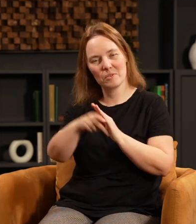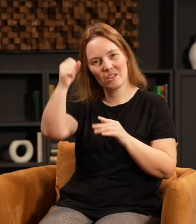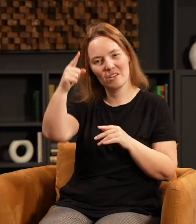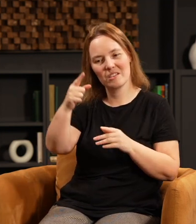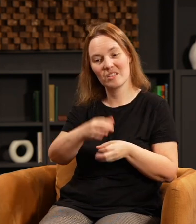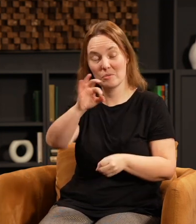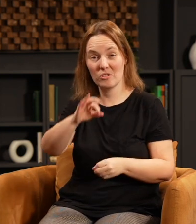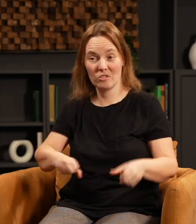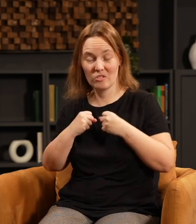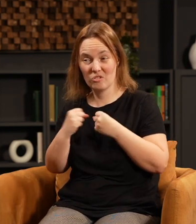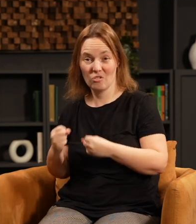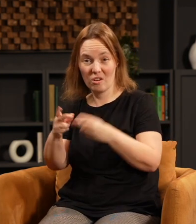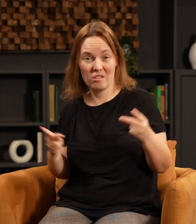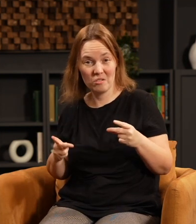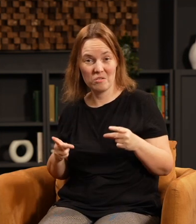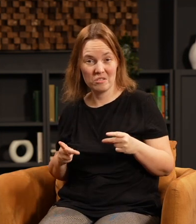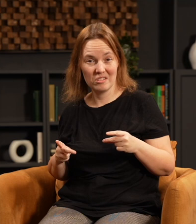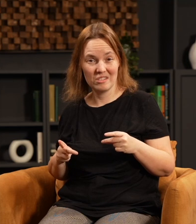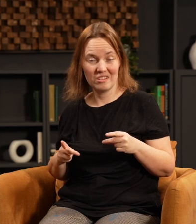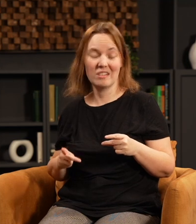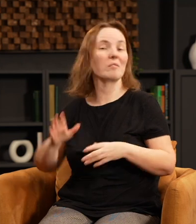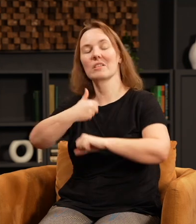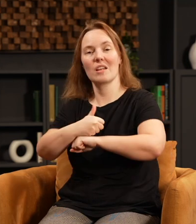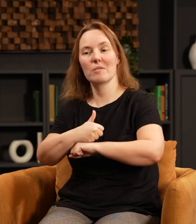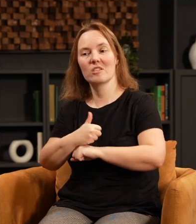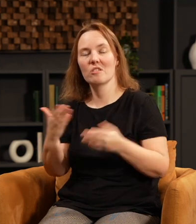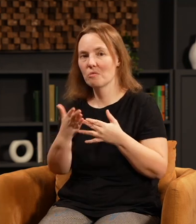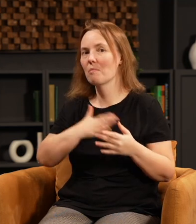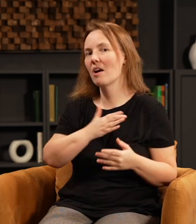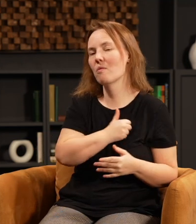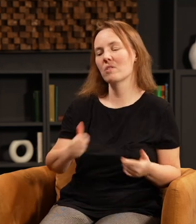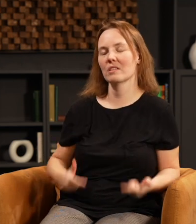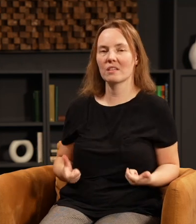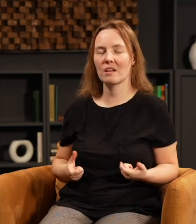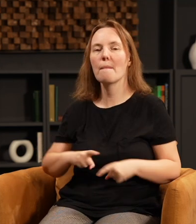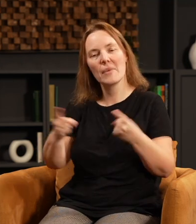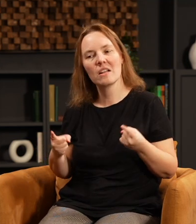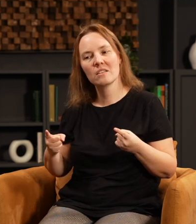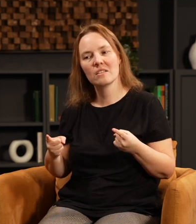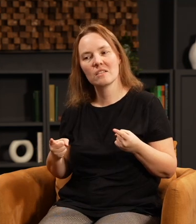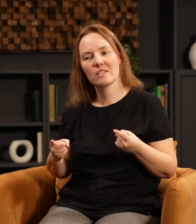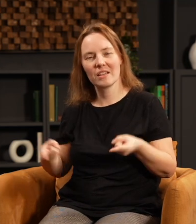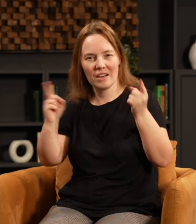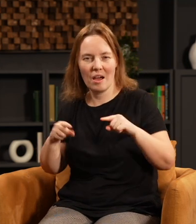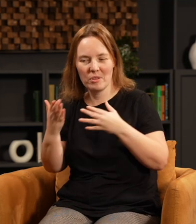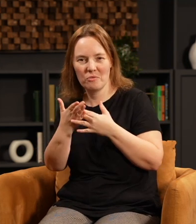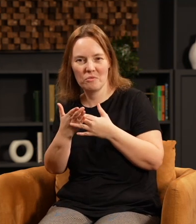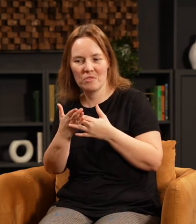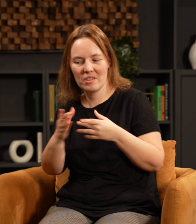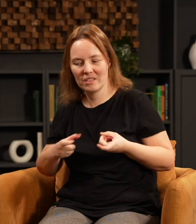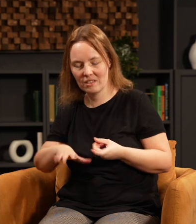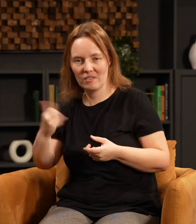spiritual strongholds can be established in my life through my own sin, but they can also come into my life through the sins of